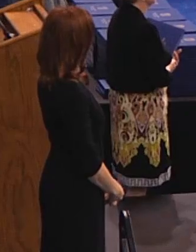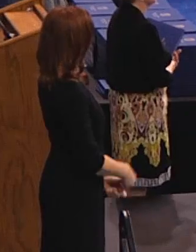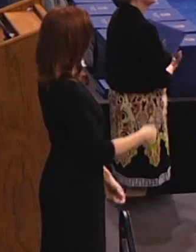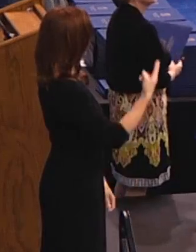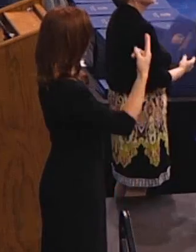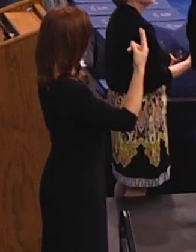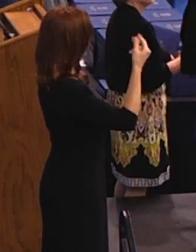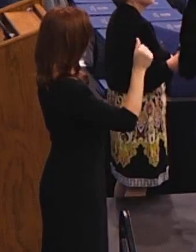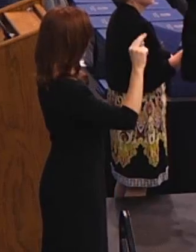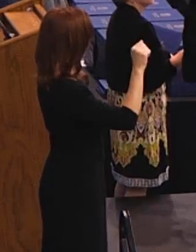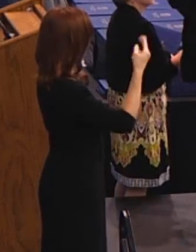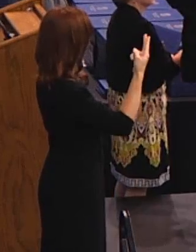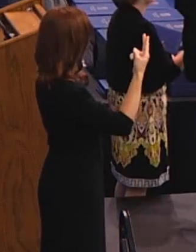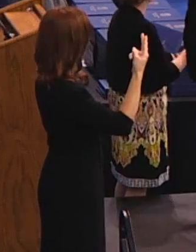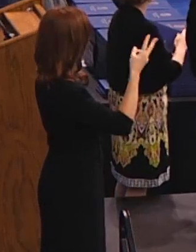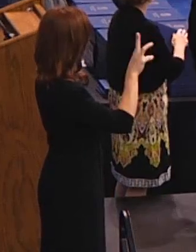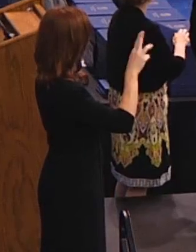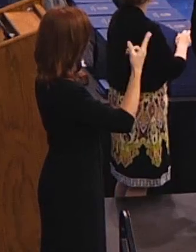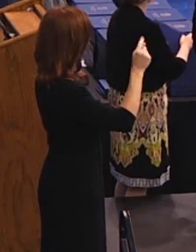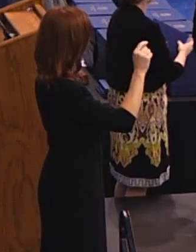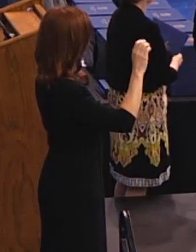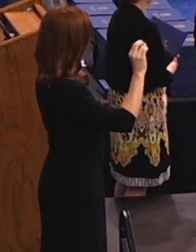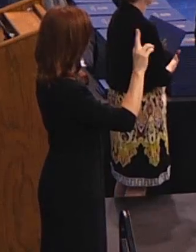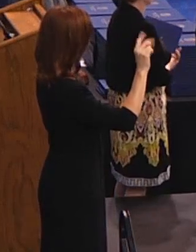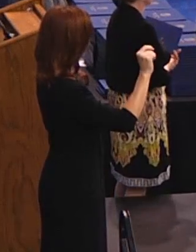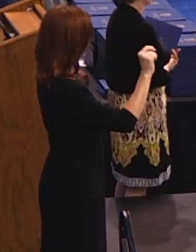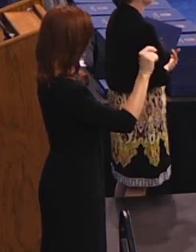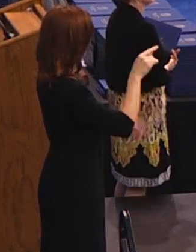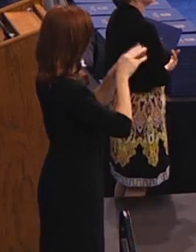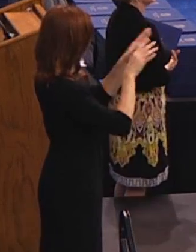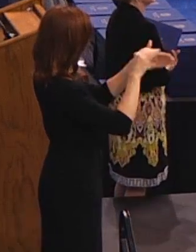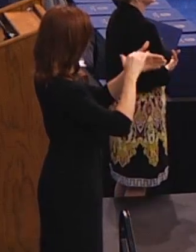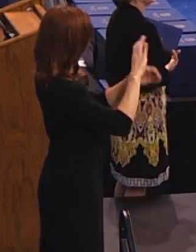Hannah Elizabeth Rideout, General Studies, cum laude.